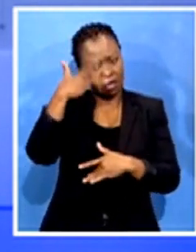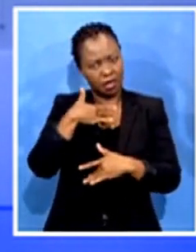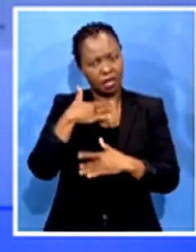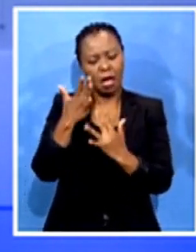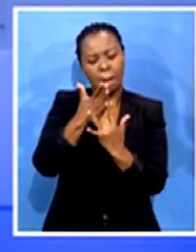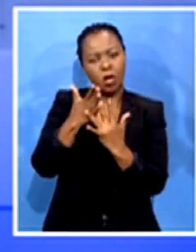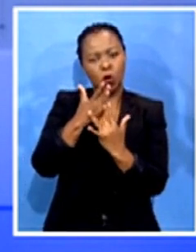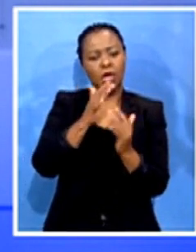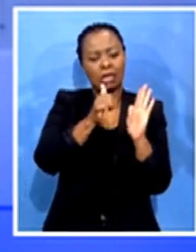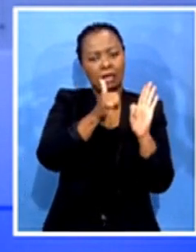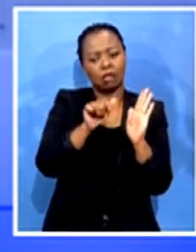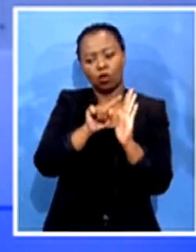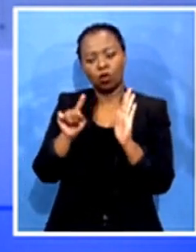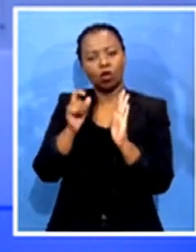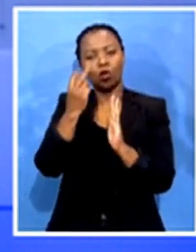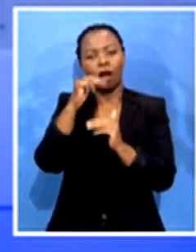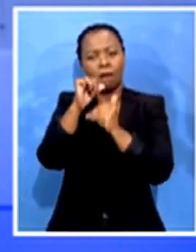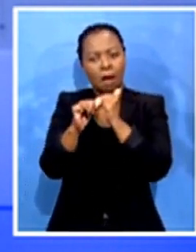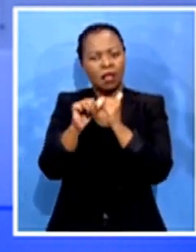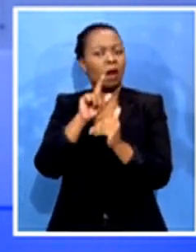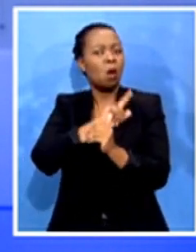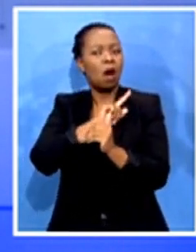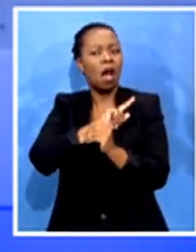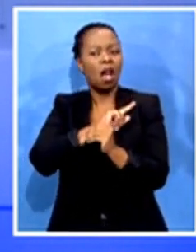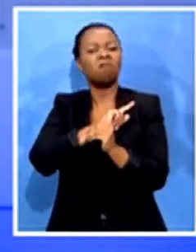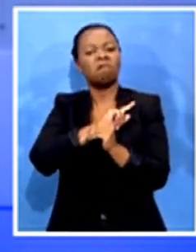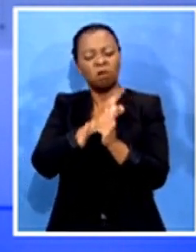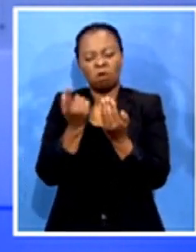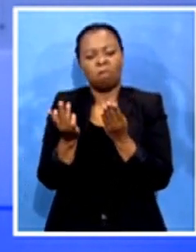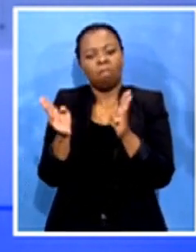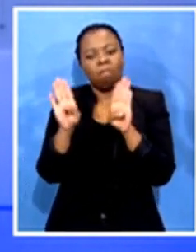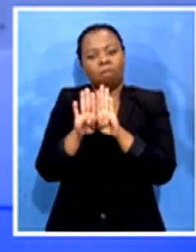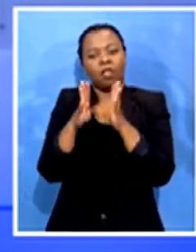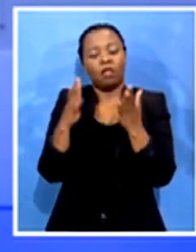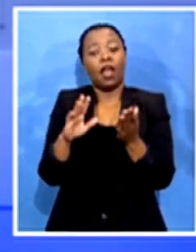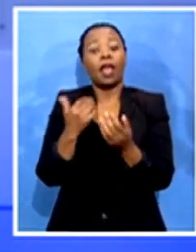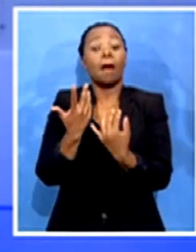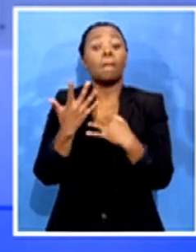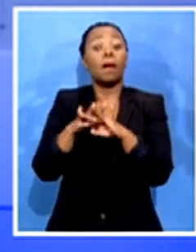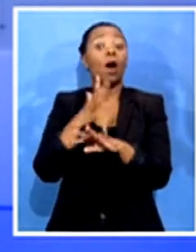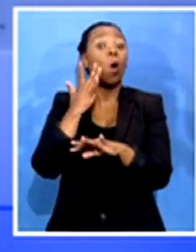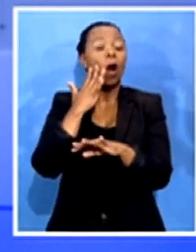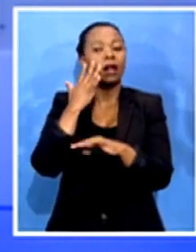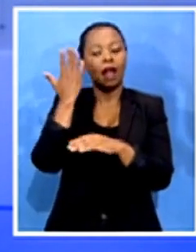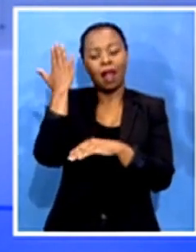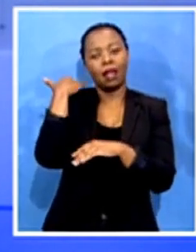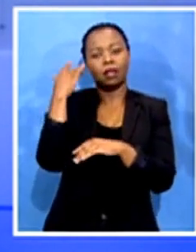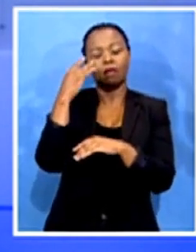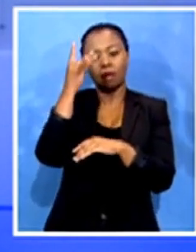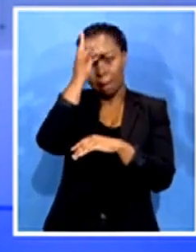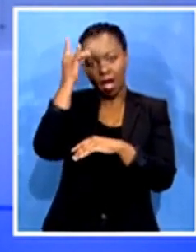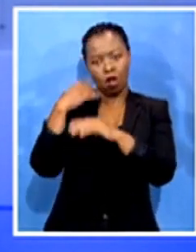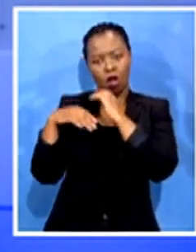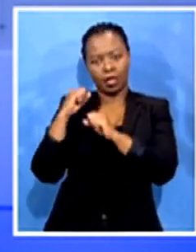hard lockdown implemented last March, the restrictions on personal movement, a 10-month extension was granted before medical